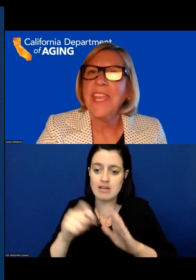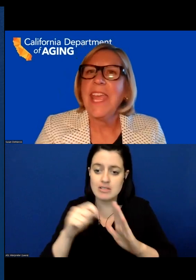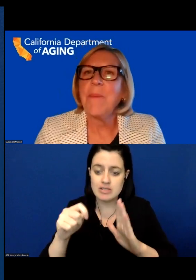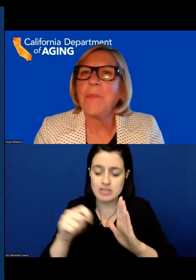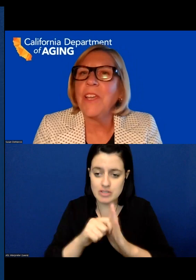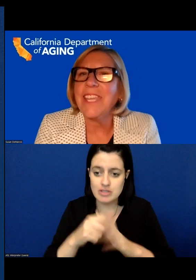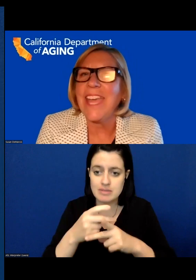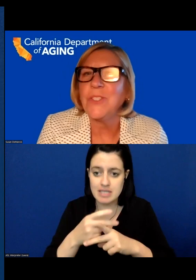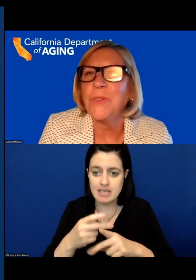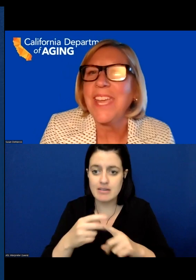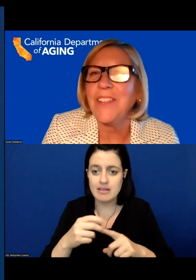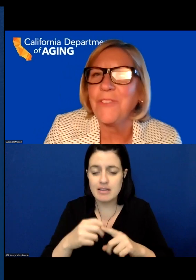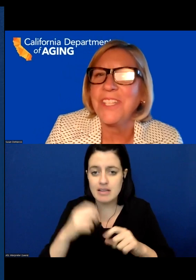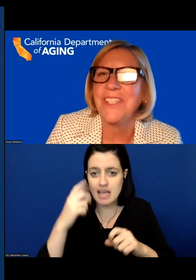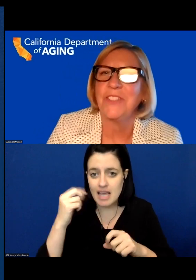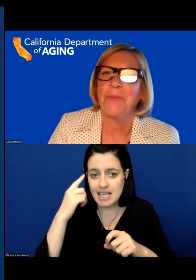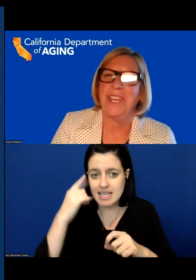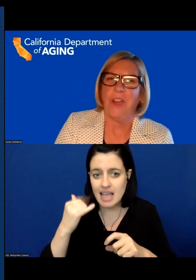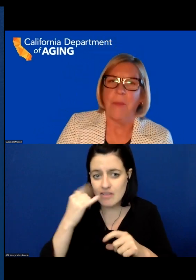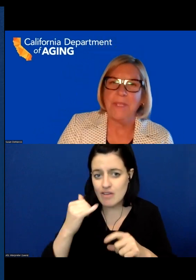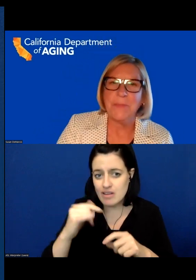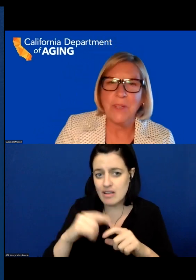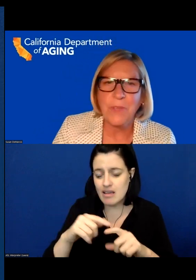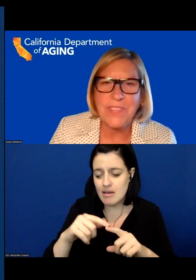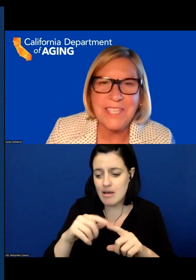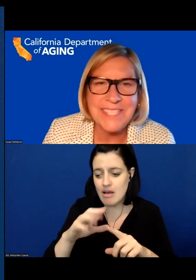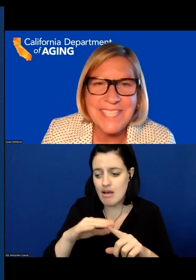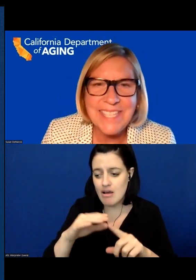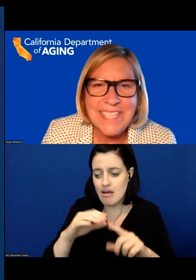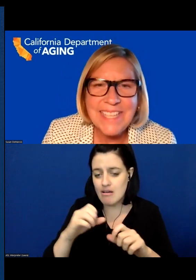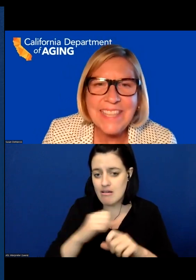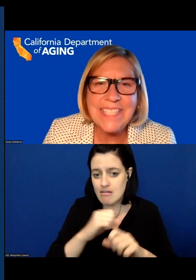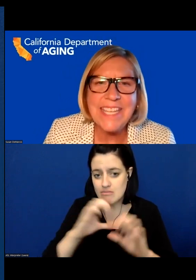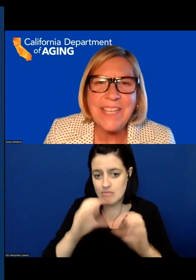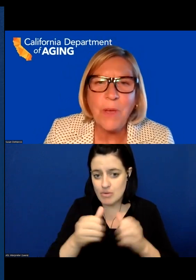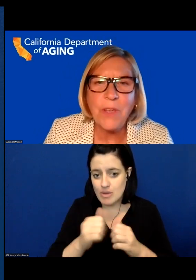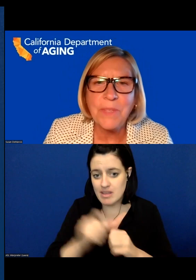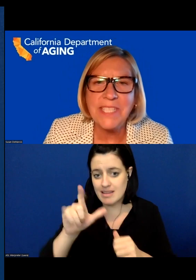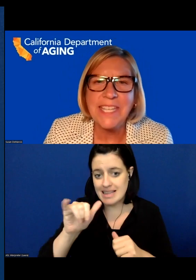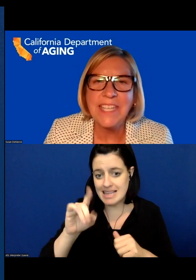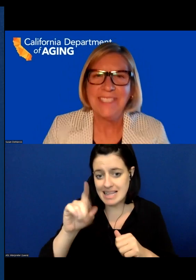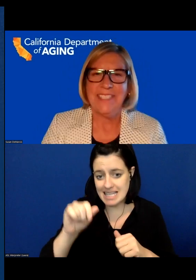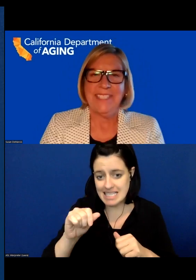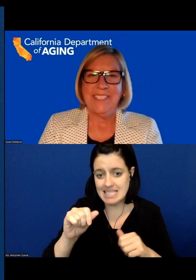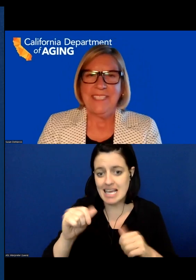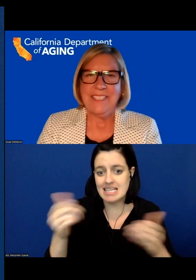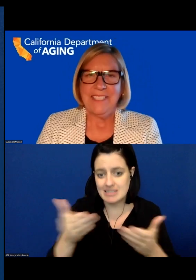Representative, and Blanca Castro, California's Long-Term Care Ombudsman, are with us. Linda, welcome,